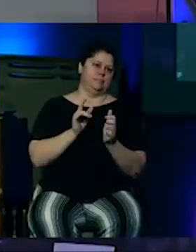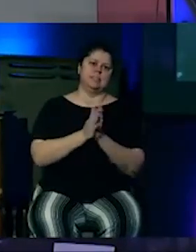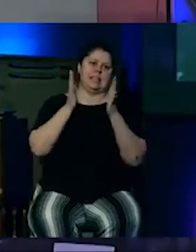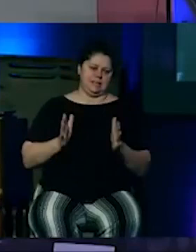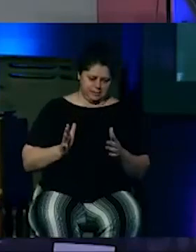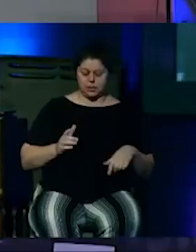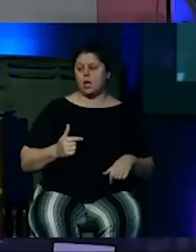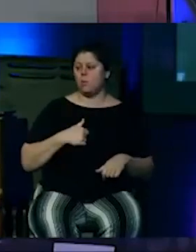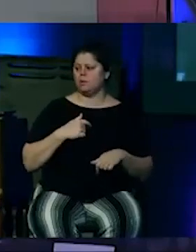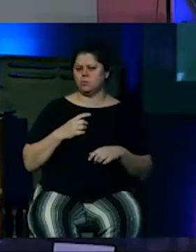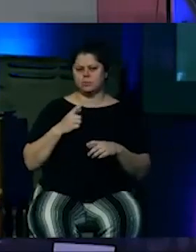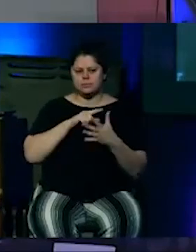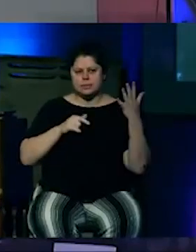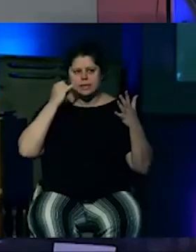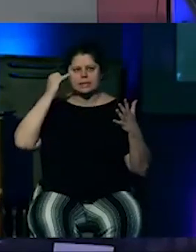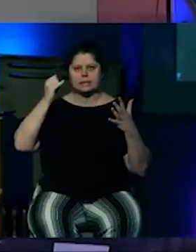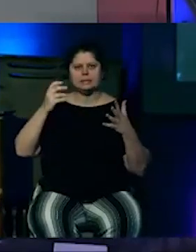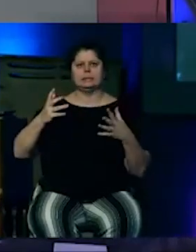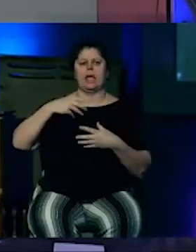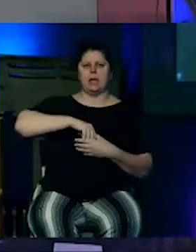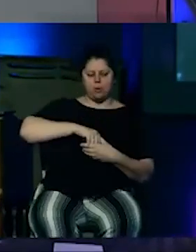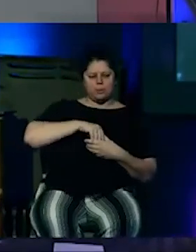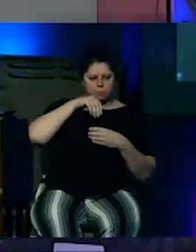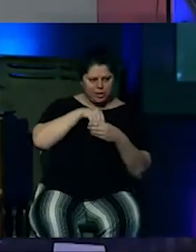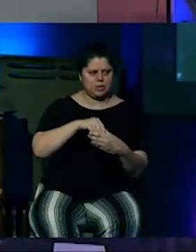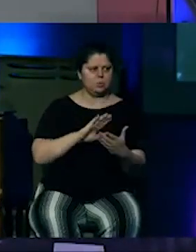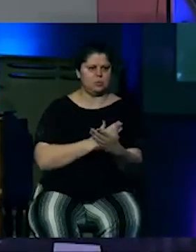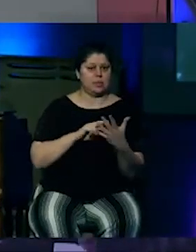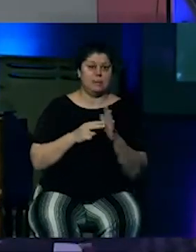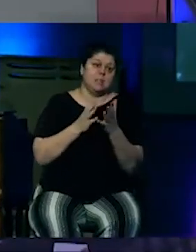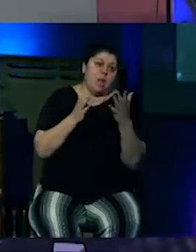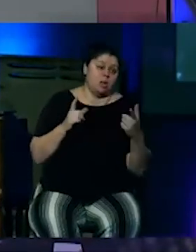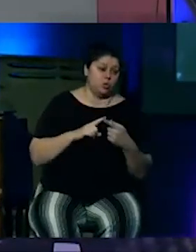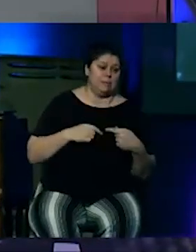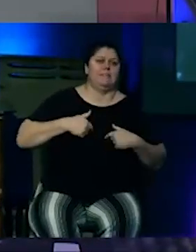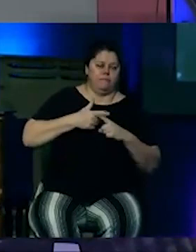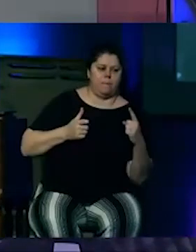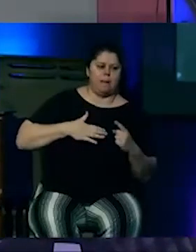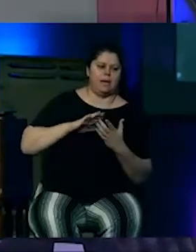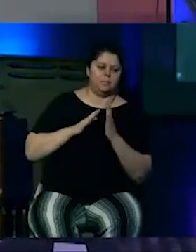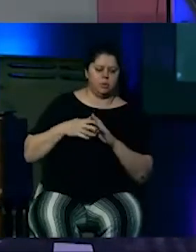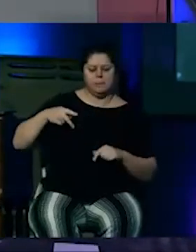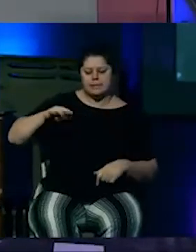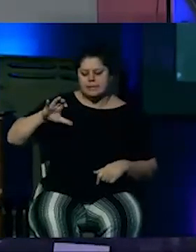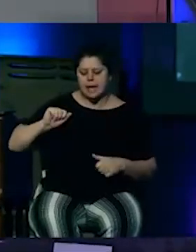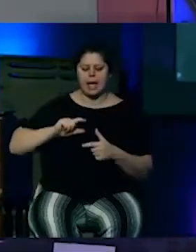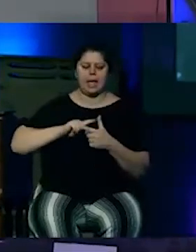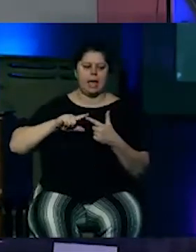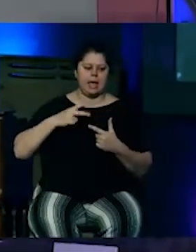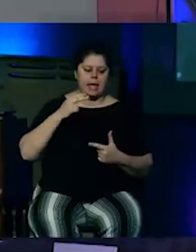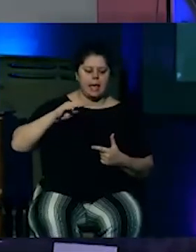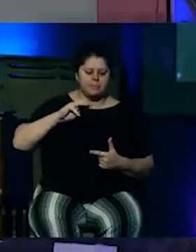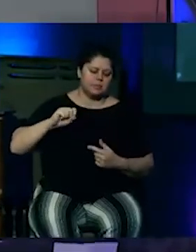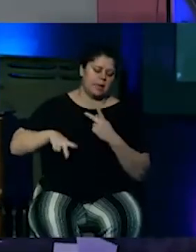these ideas that I've been thinking about and I want to put it into some music that means a lot to me from my community, from the PCA, from this hymns